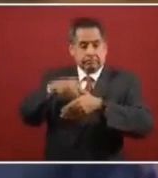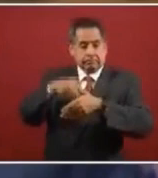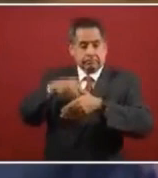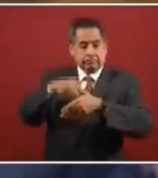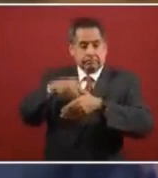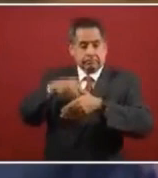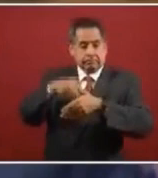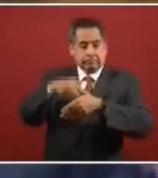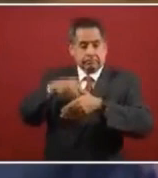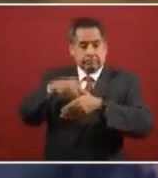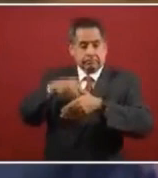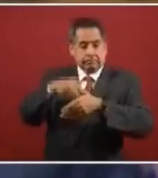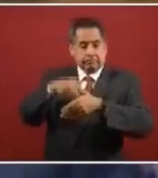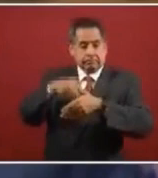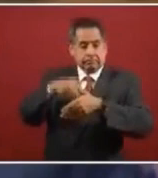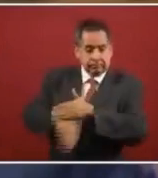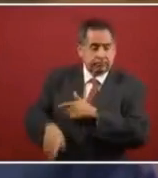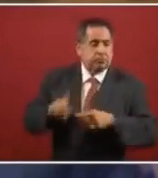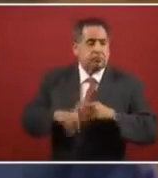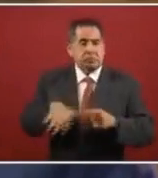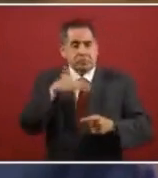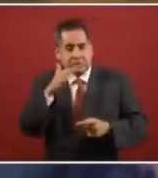divisive things